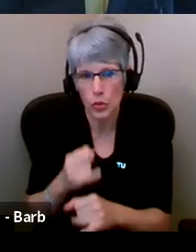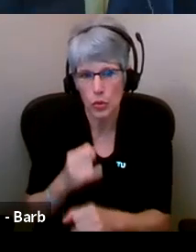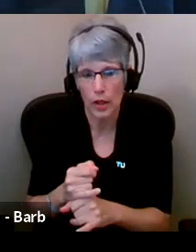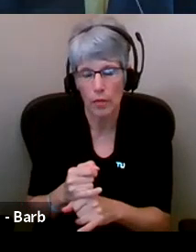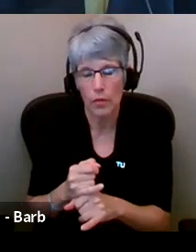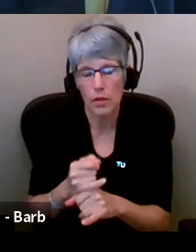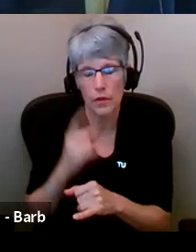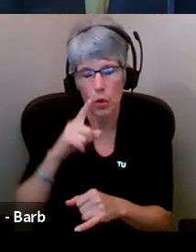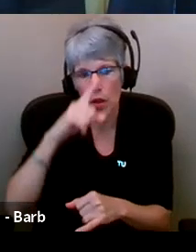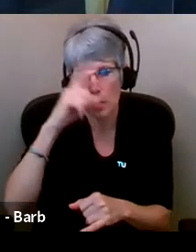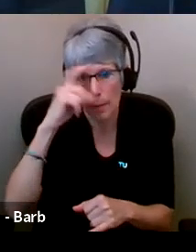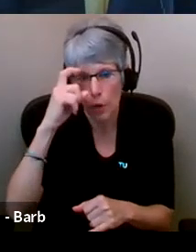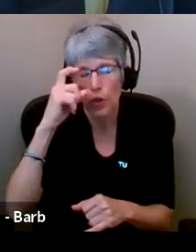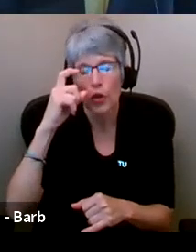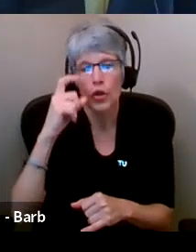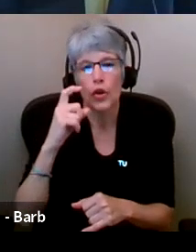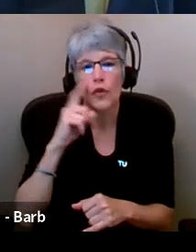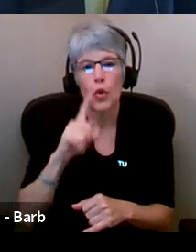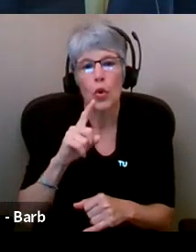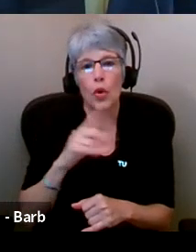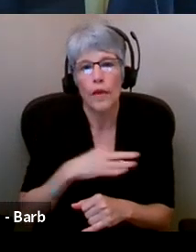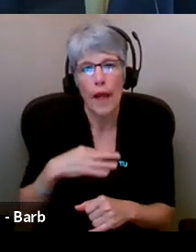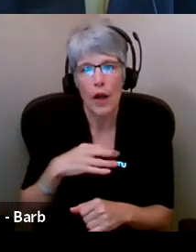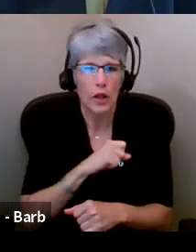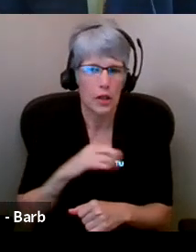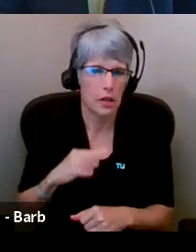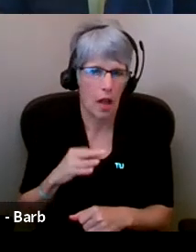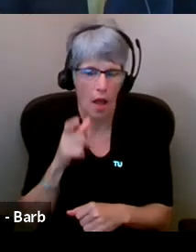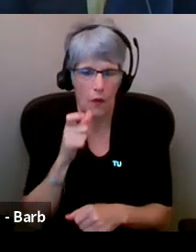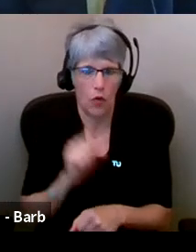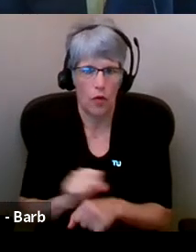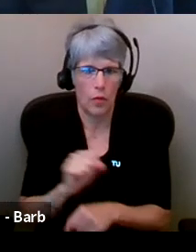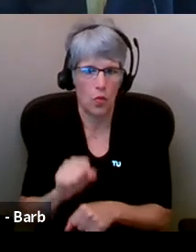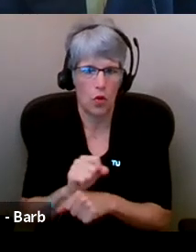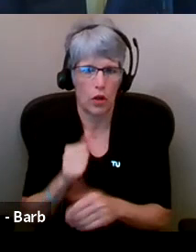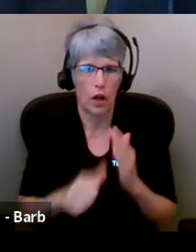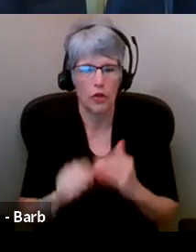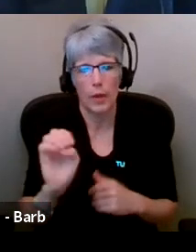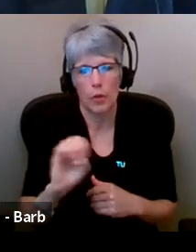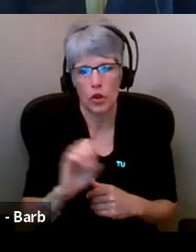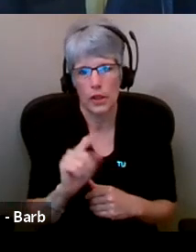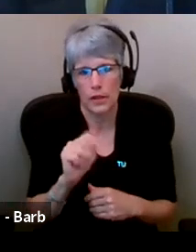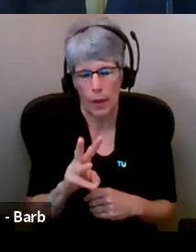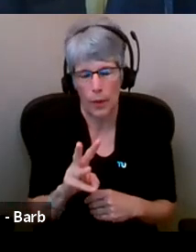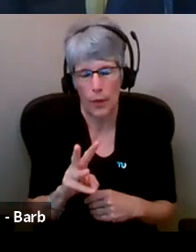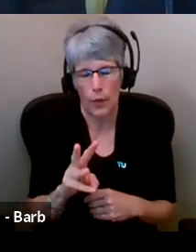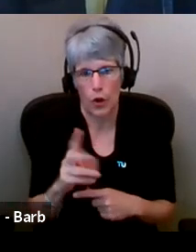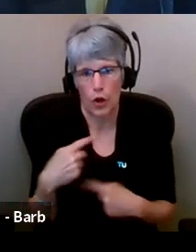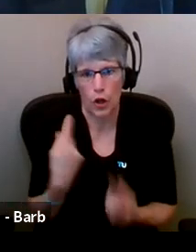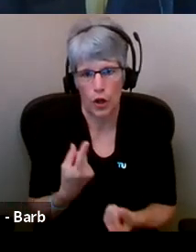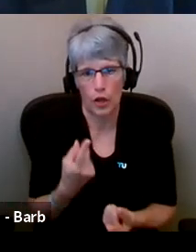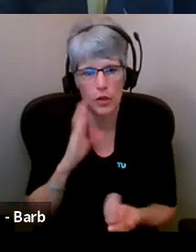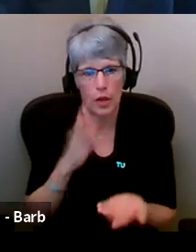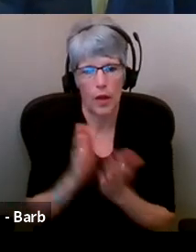summer? That is for those faculty and staff members who have been working under the emergency telework update. So I'll go to